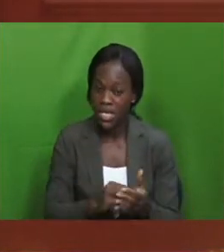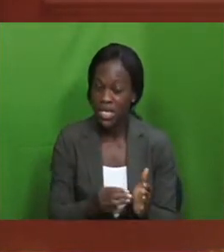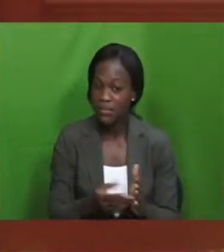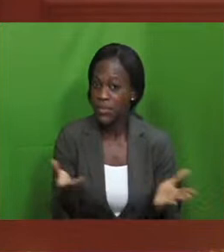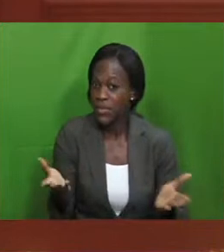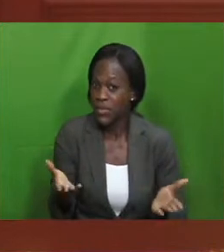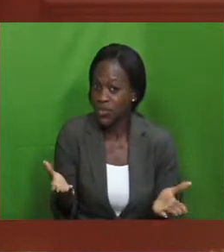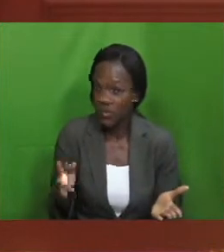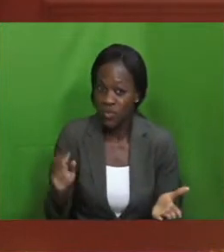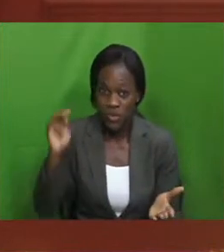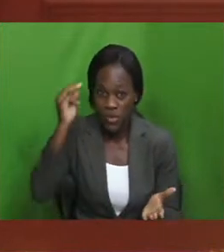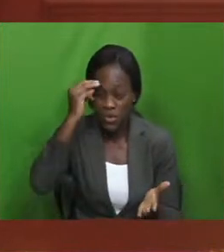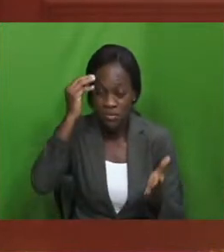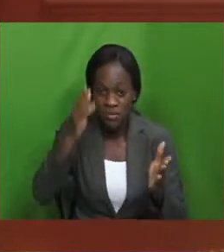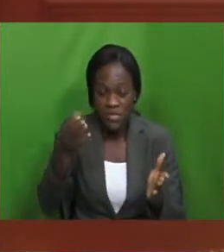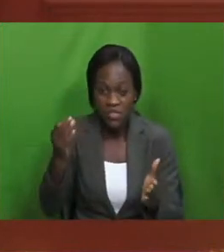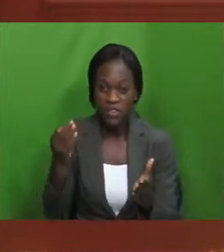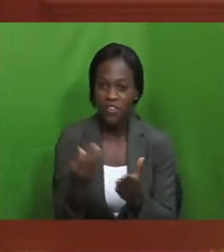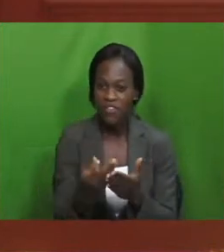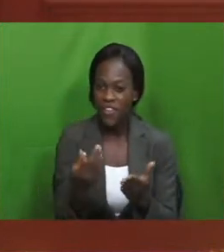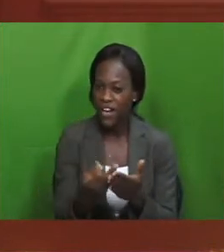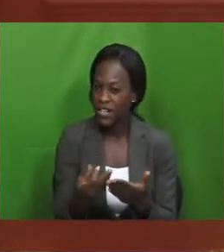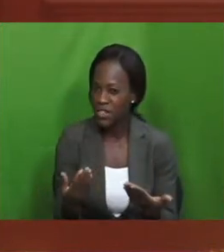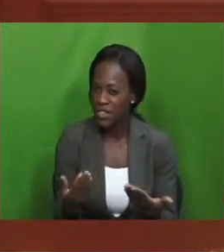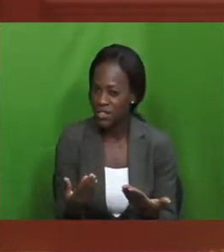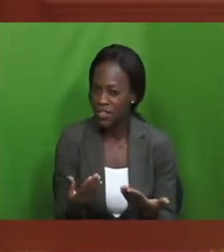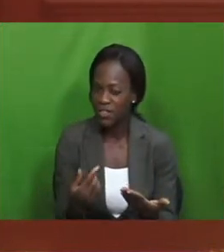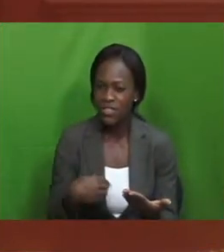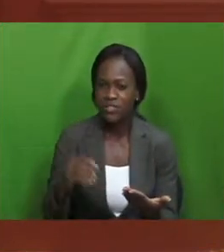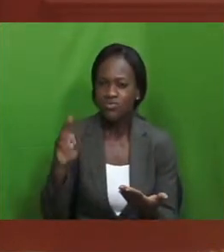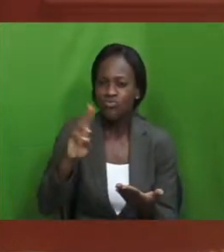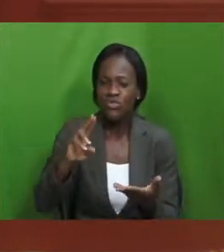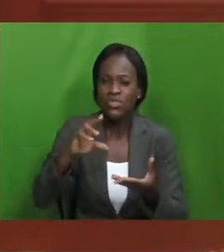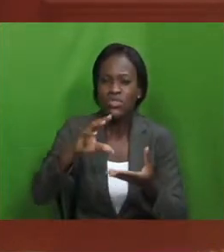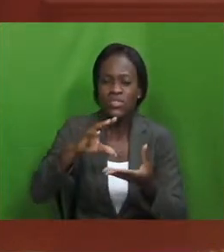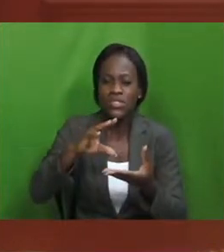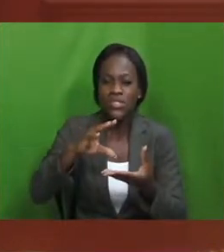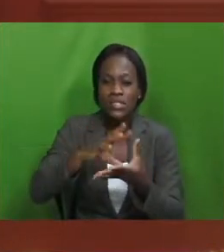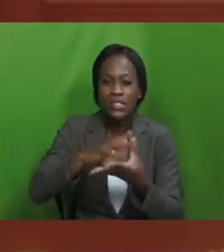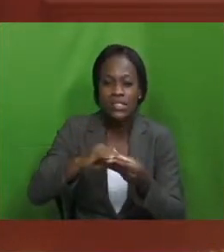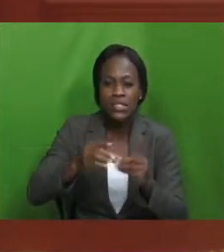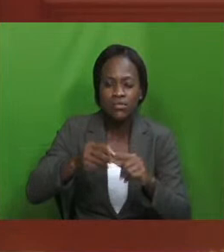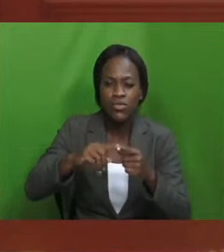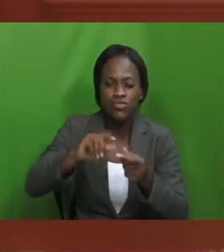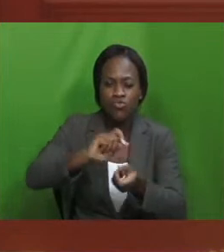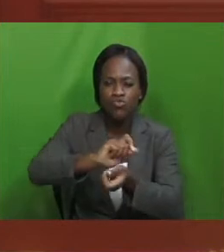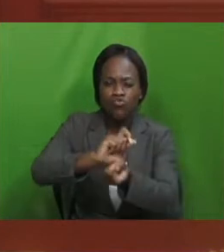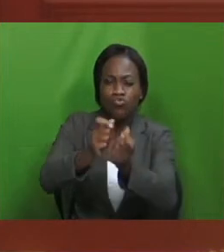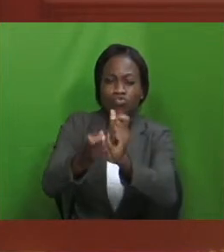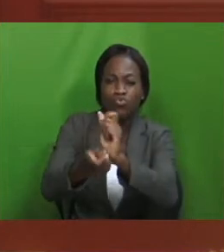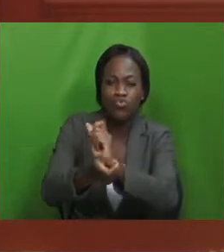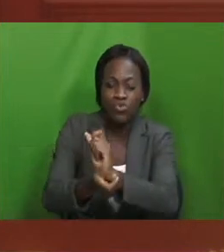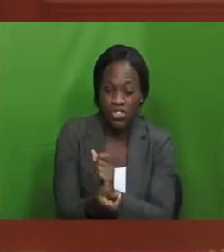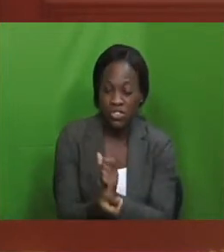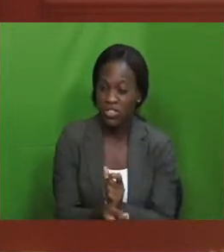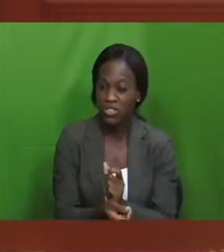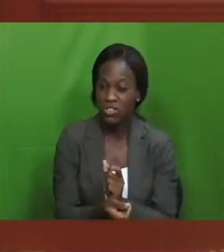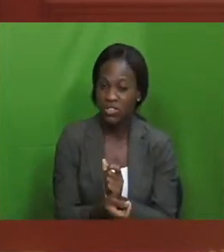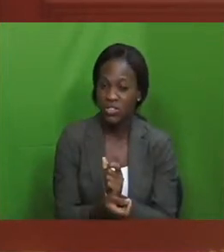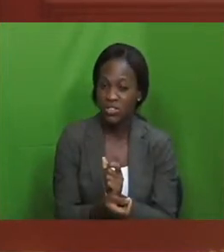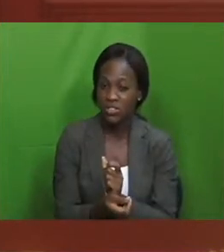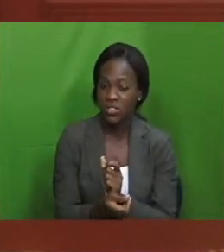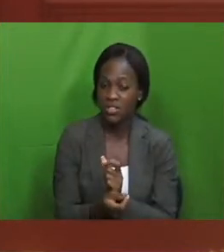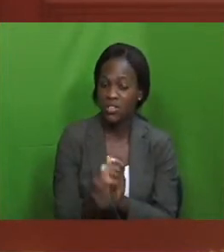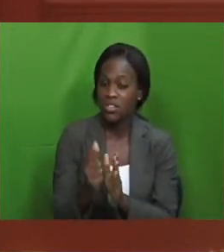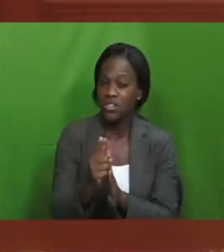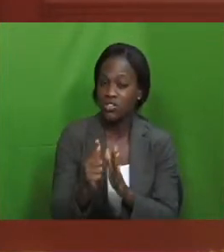Finance, in my view, is using a statement to amend the Appropriation Act